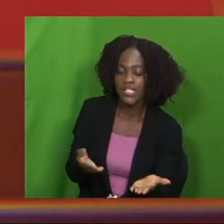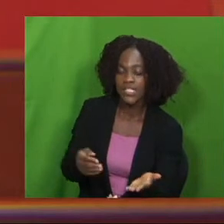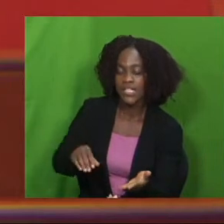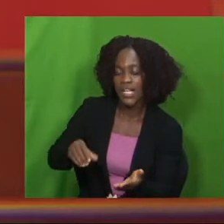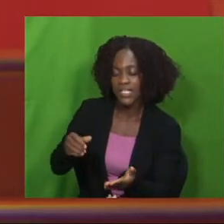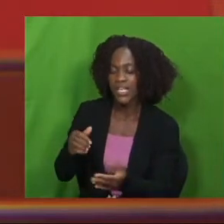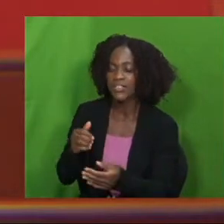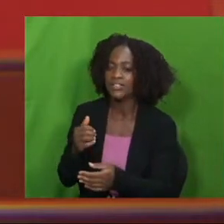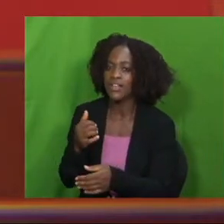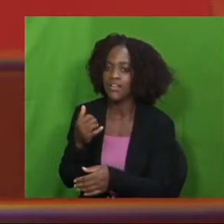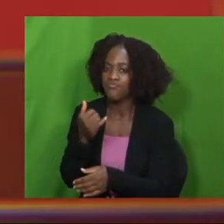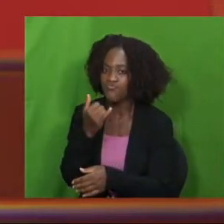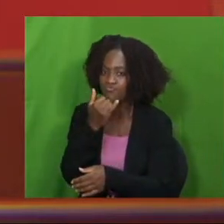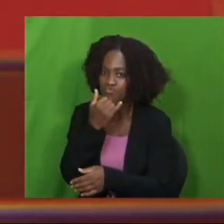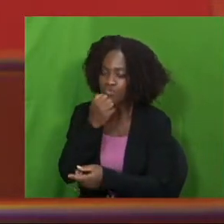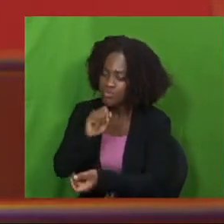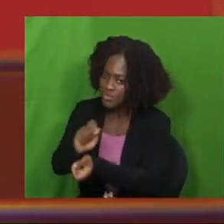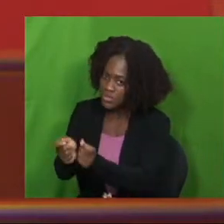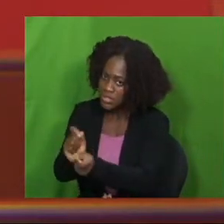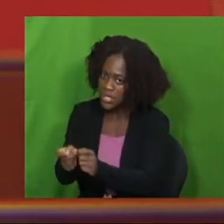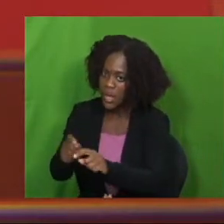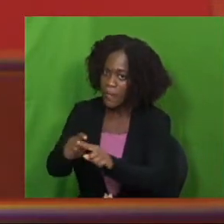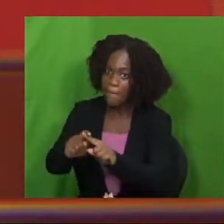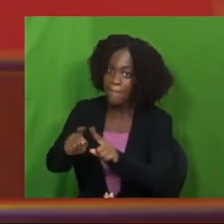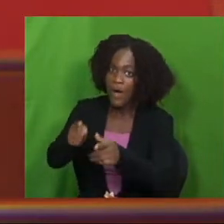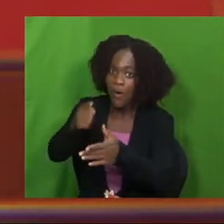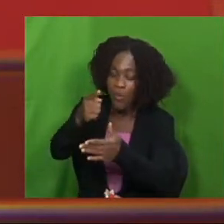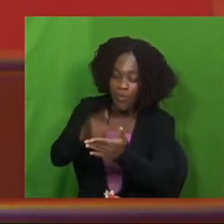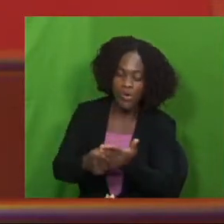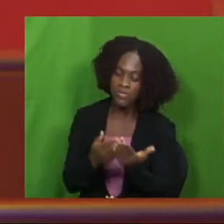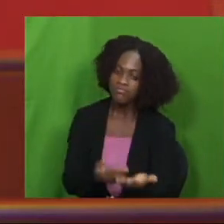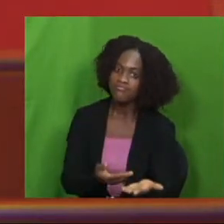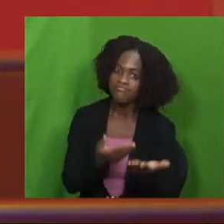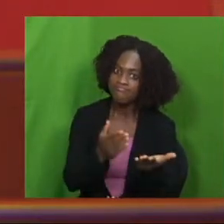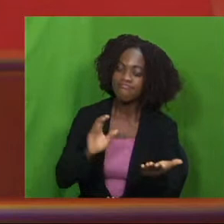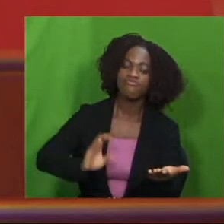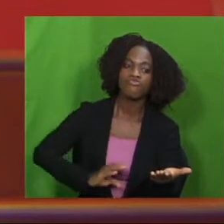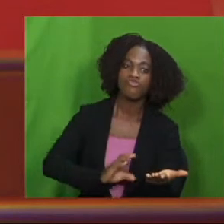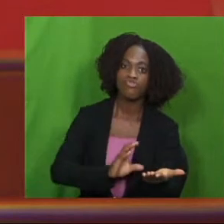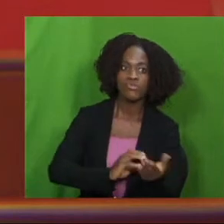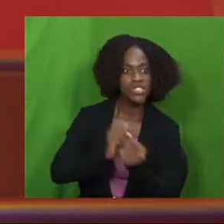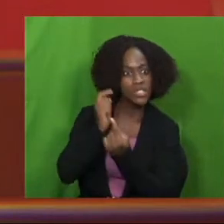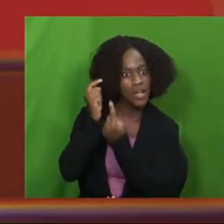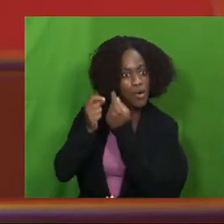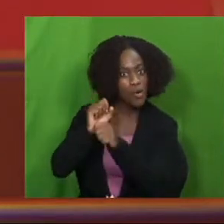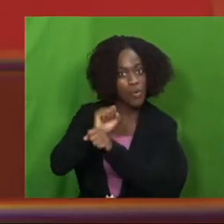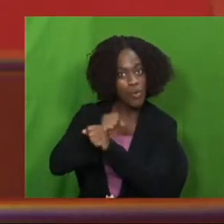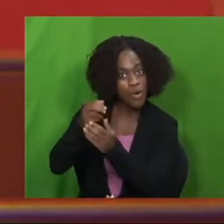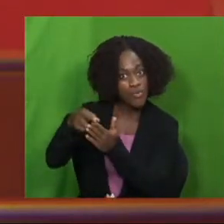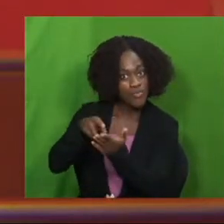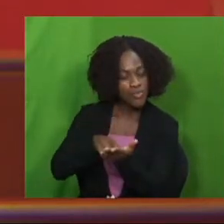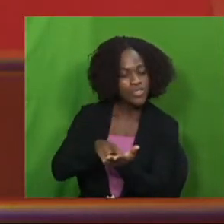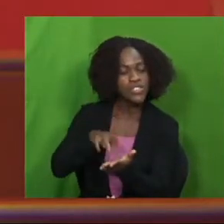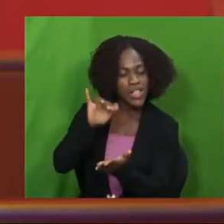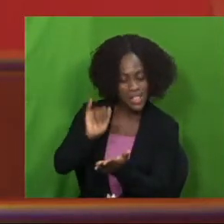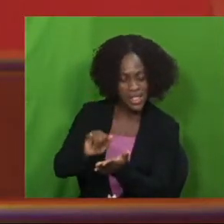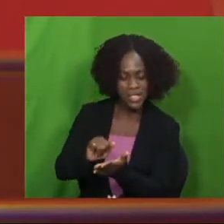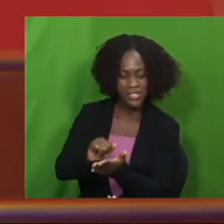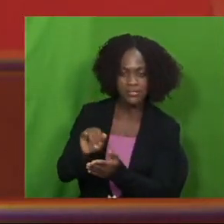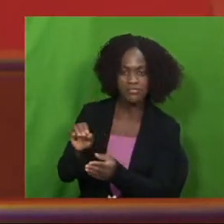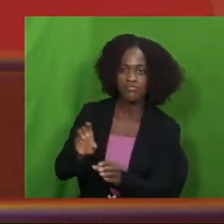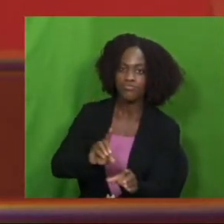made by just capturing what has been referred to the committee for consideration and report.